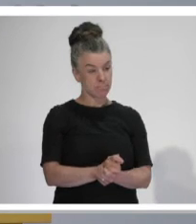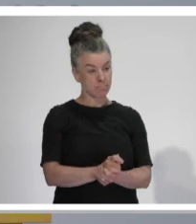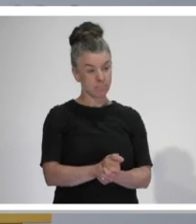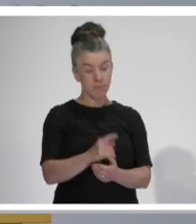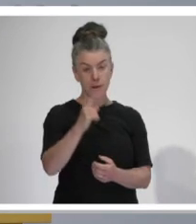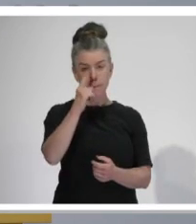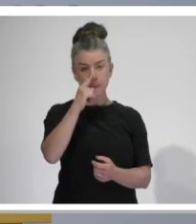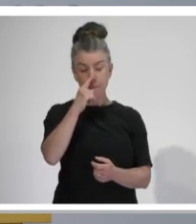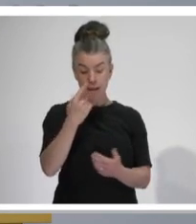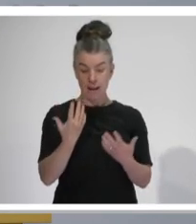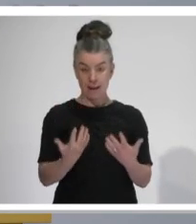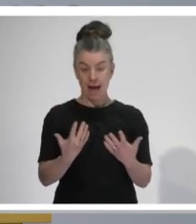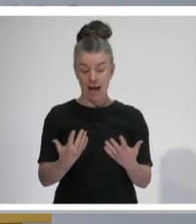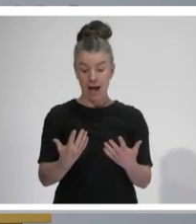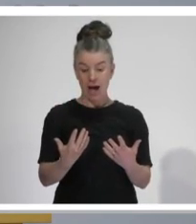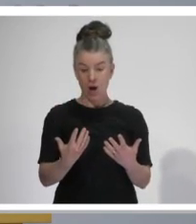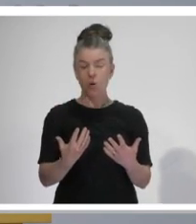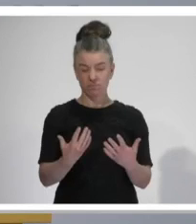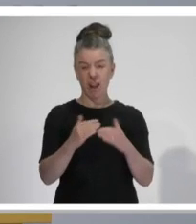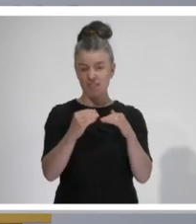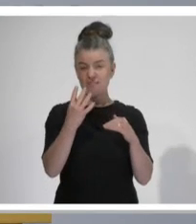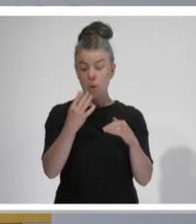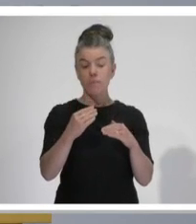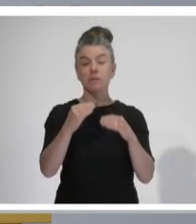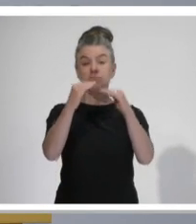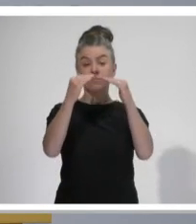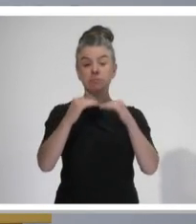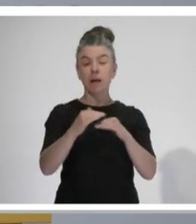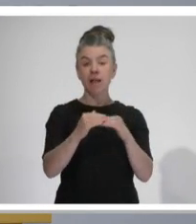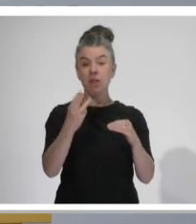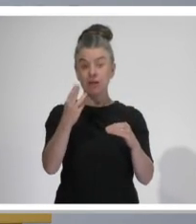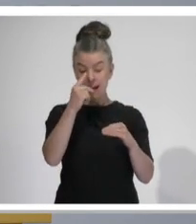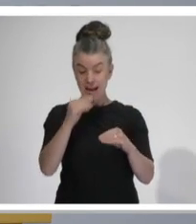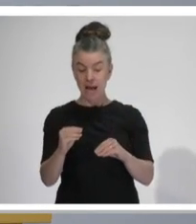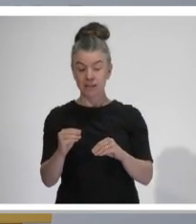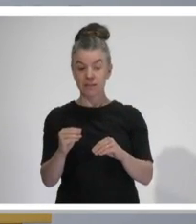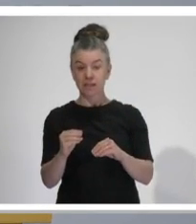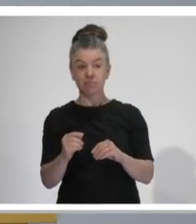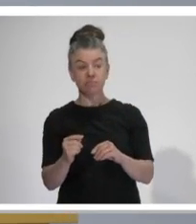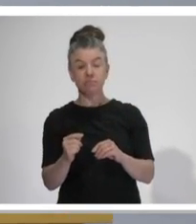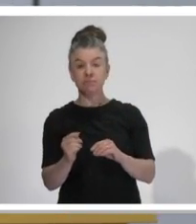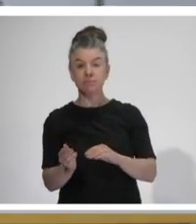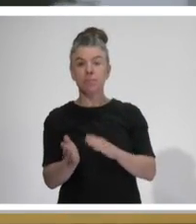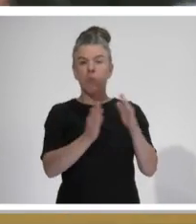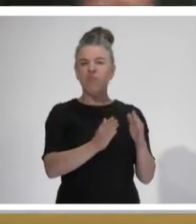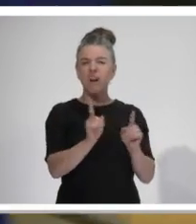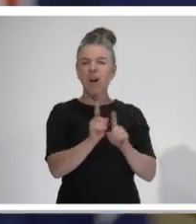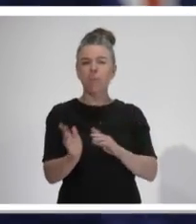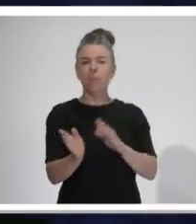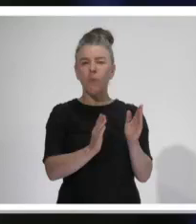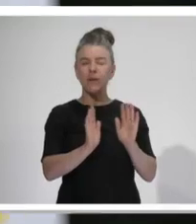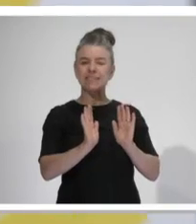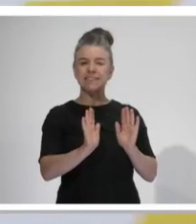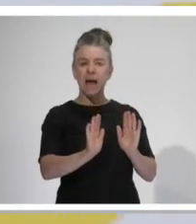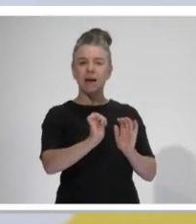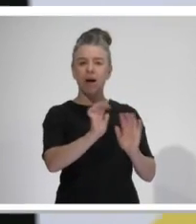they were staying in the holiday home for the entirety of whatever the next lockdown period is? I think, as I understand the bubble rules, we want